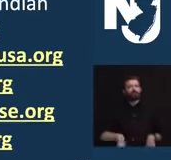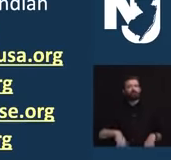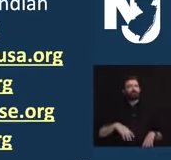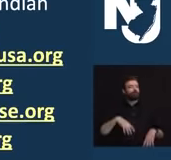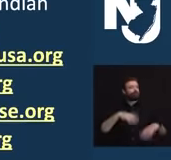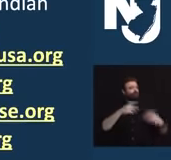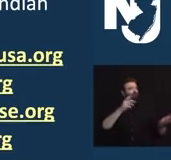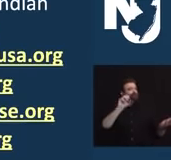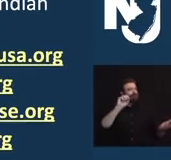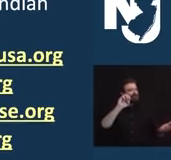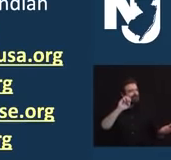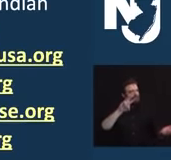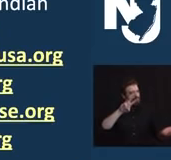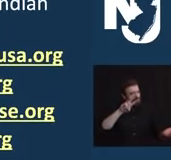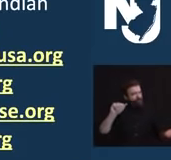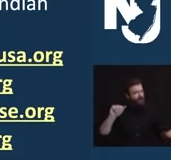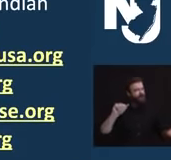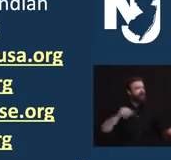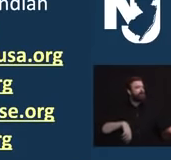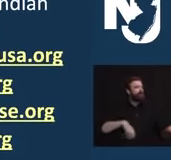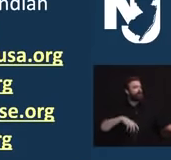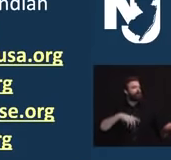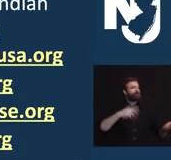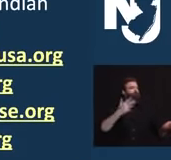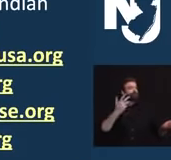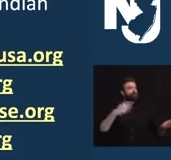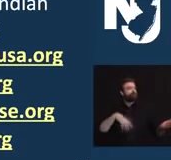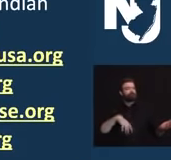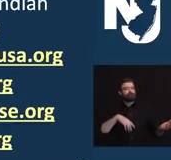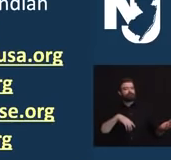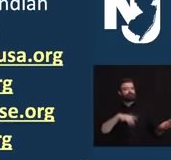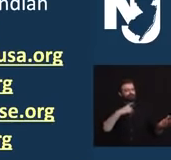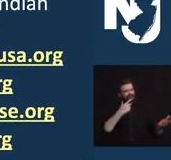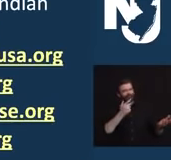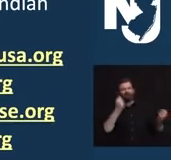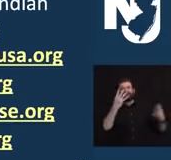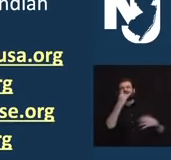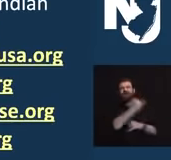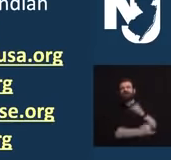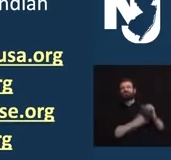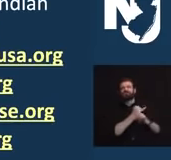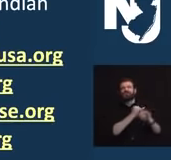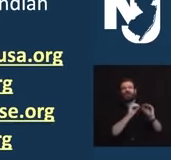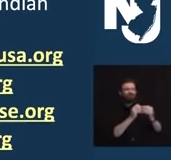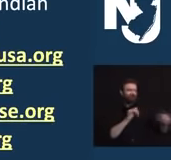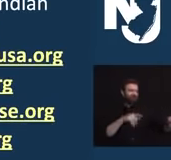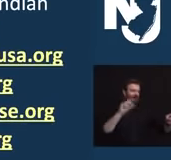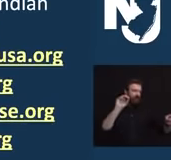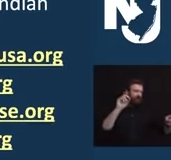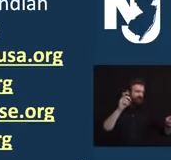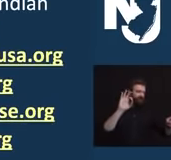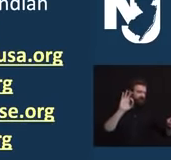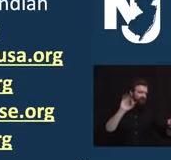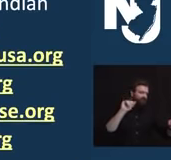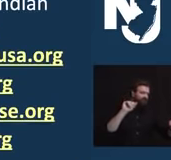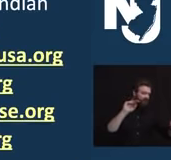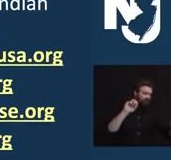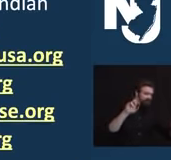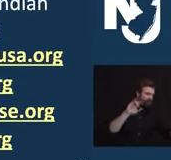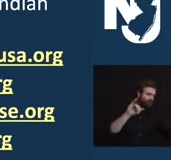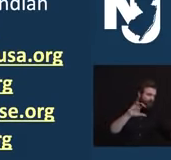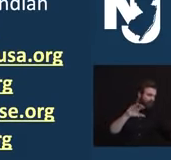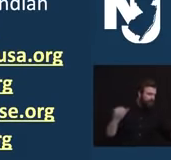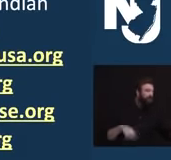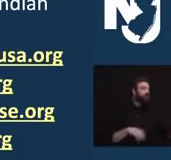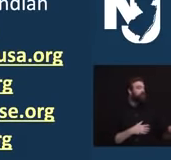USA. Aid to India is also being directed by numerous international organizations, including, as you can see, Oxfam,